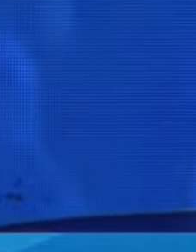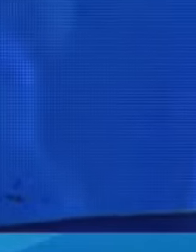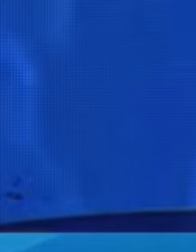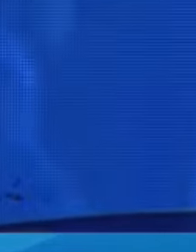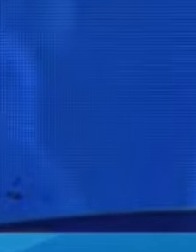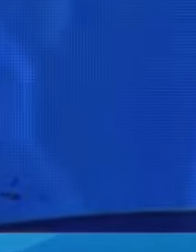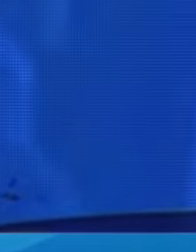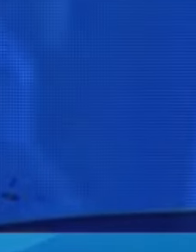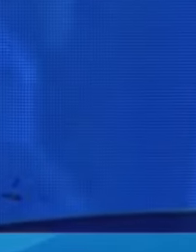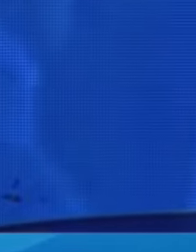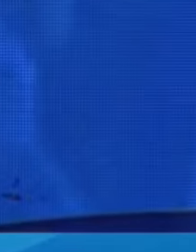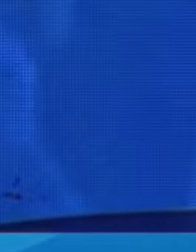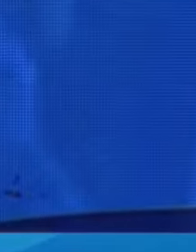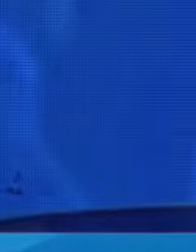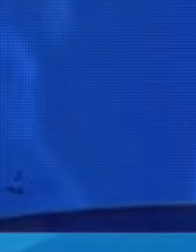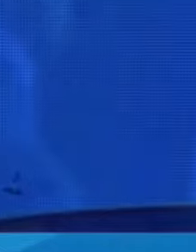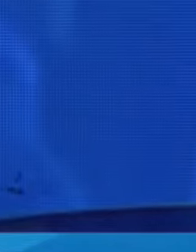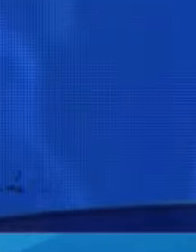sleep